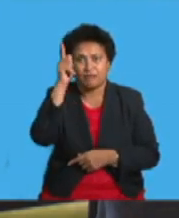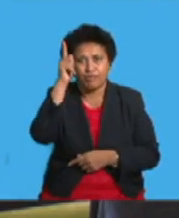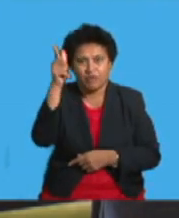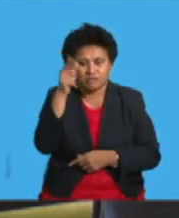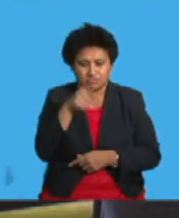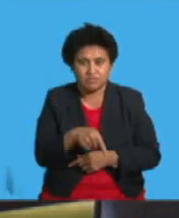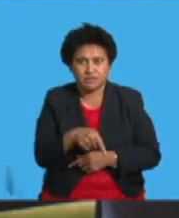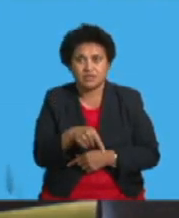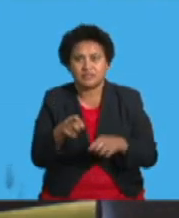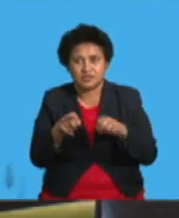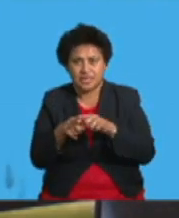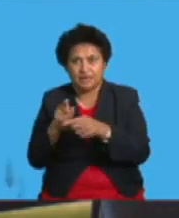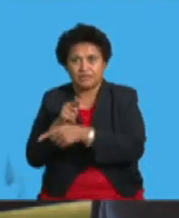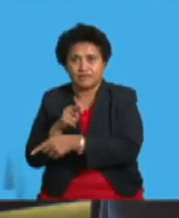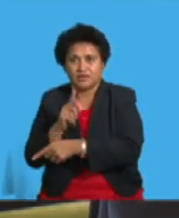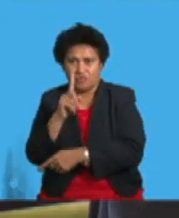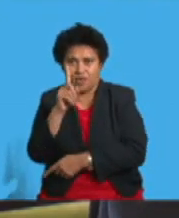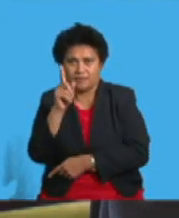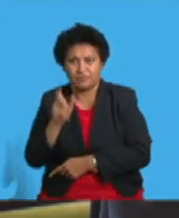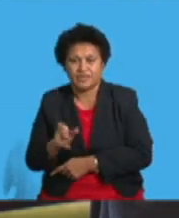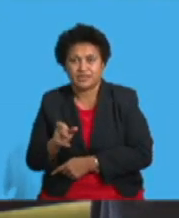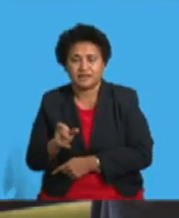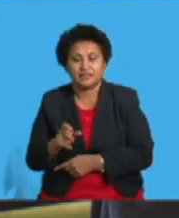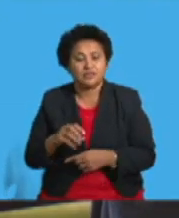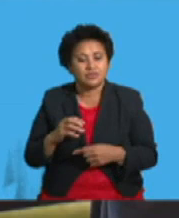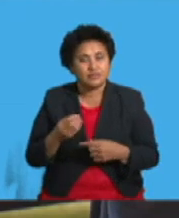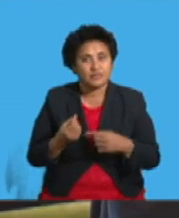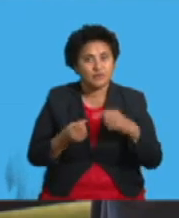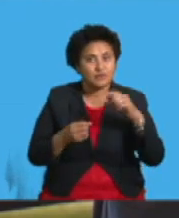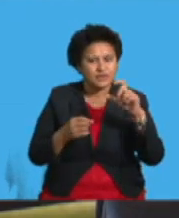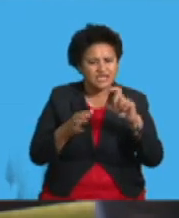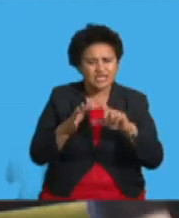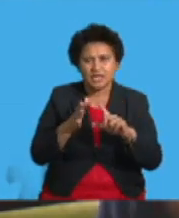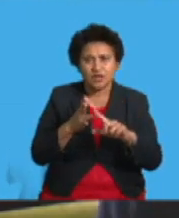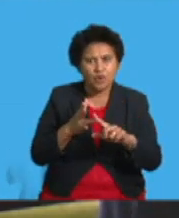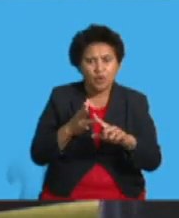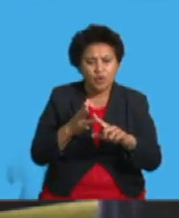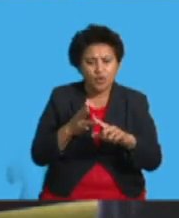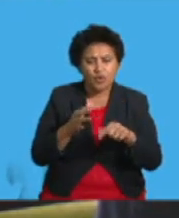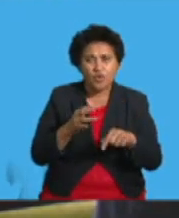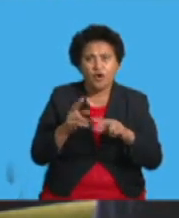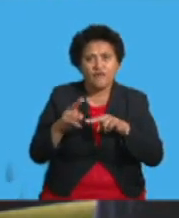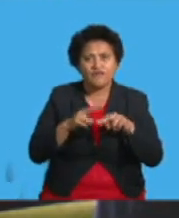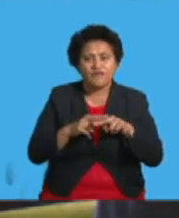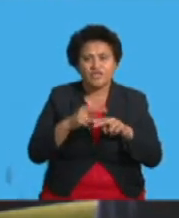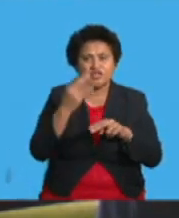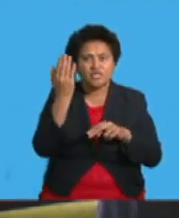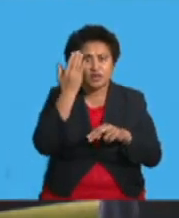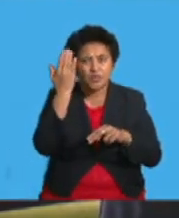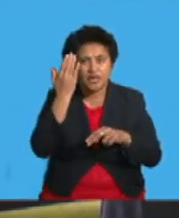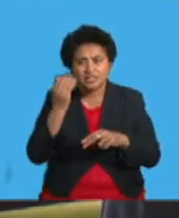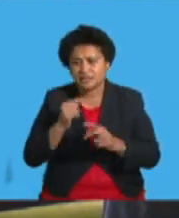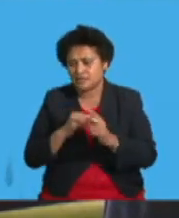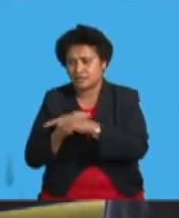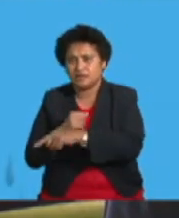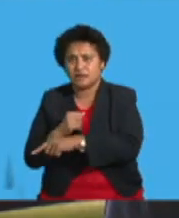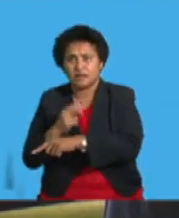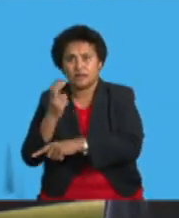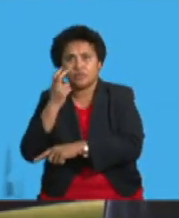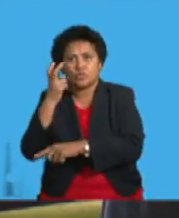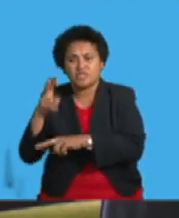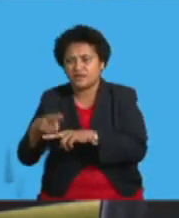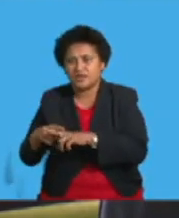of Fiji Airways being of Chair of Tourism Fiji. Dave Fligger, Stefan Pilcher, were